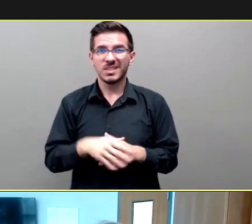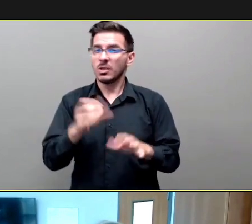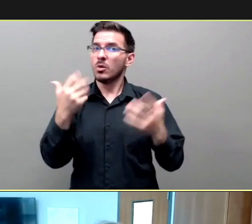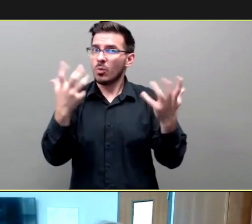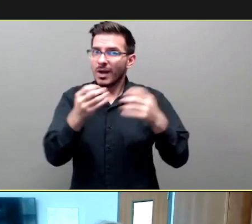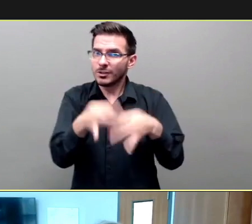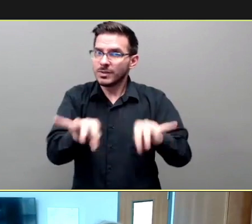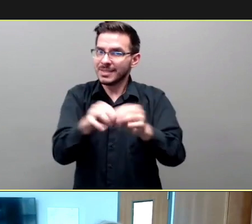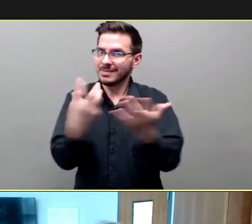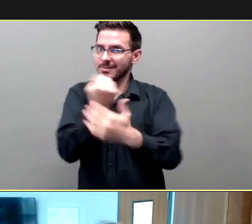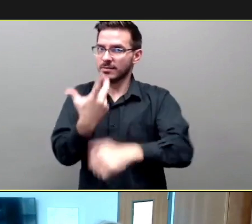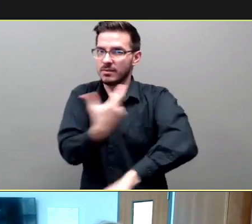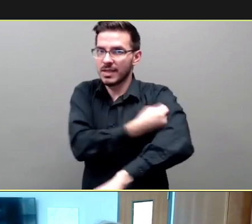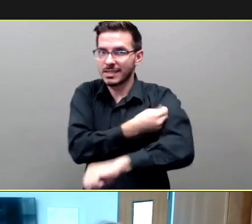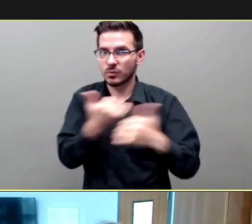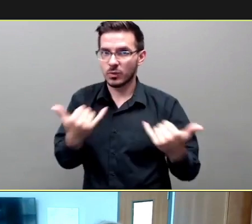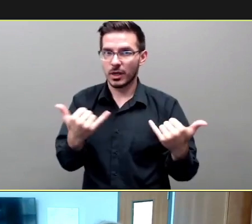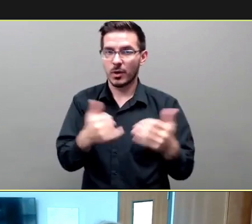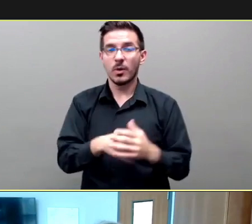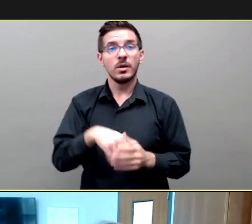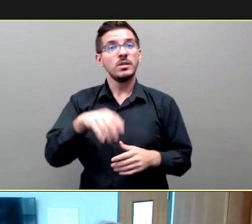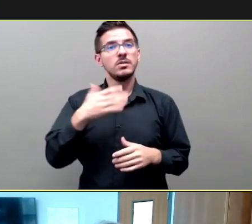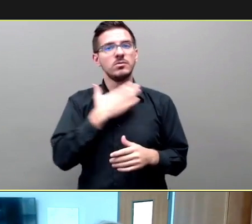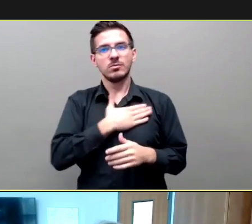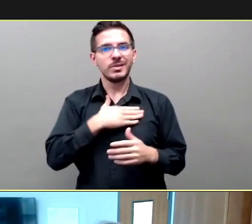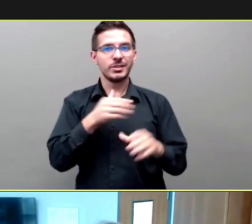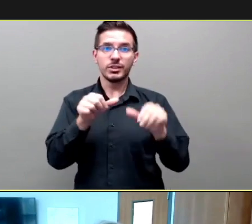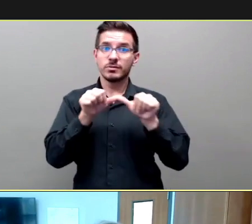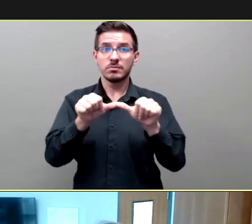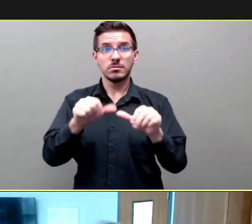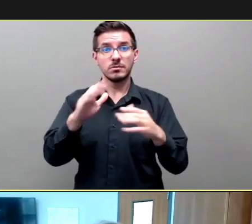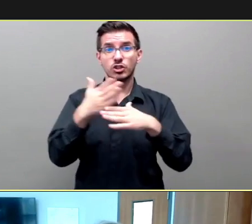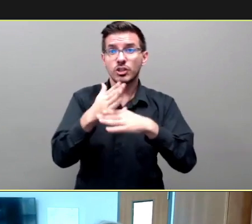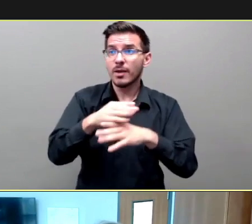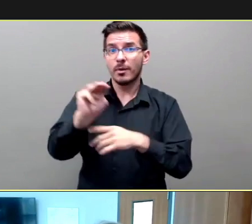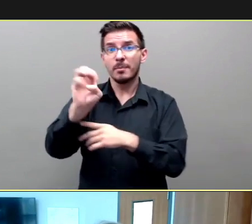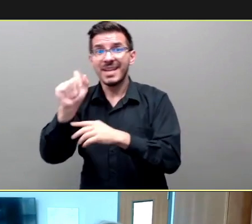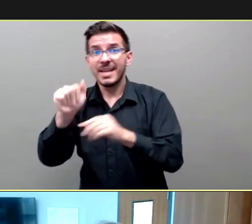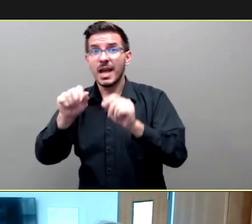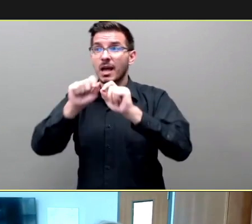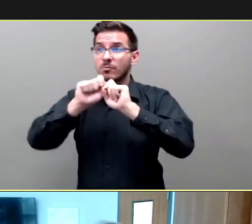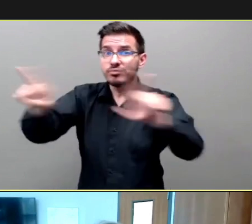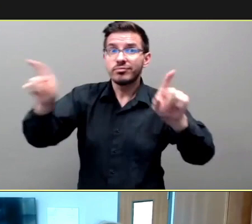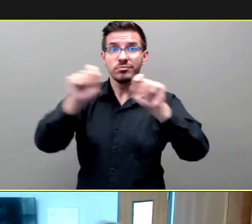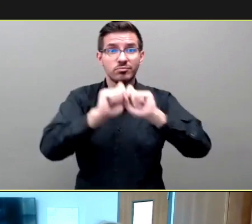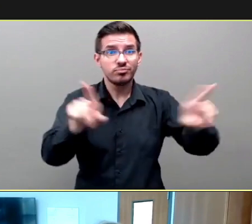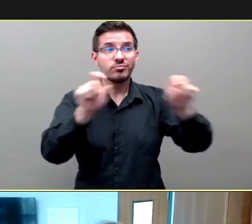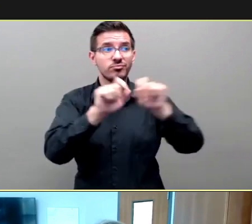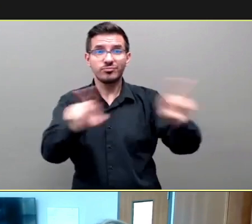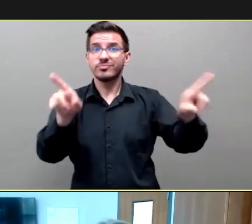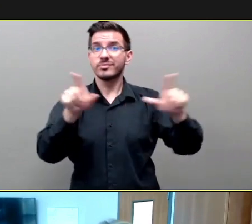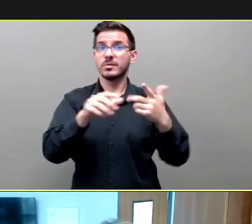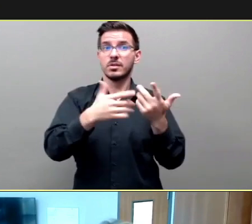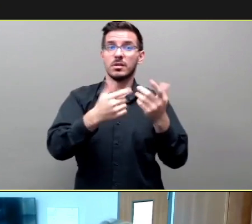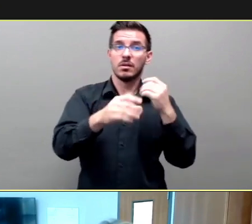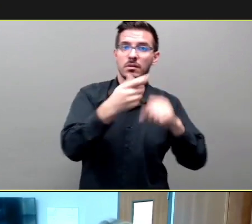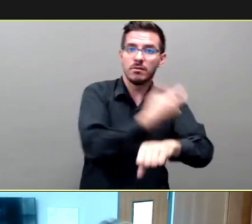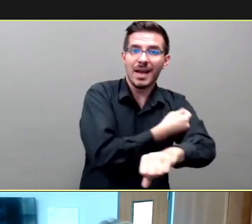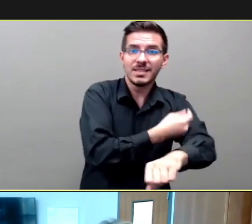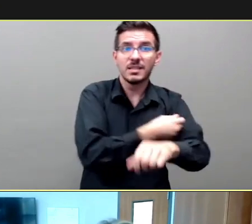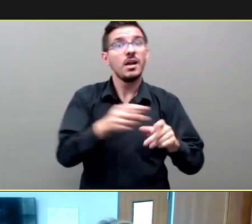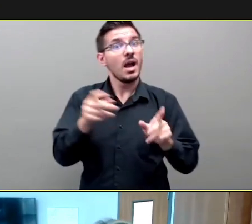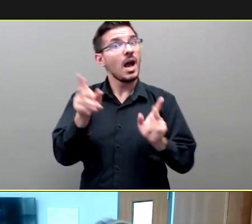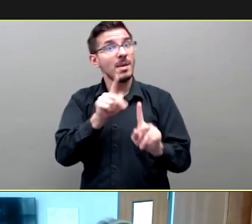where you guys come in, like just keep on sharing in the media everywhere, like, getting your vaccines, and then people trust their